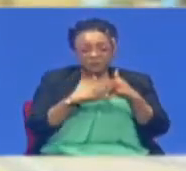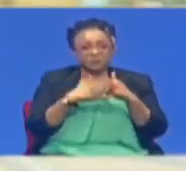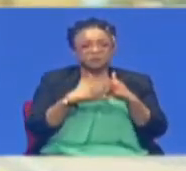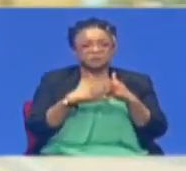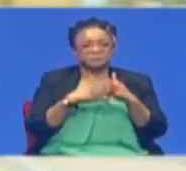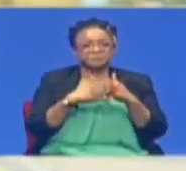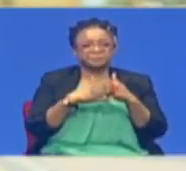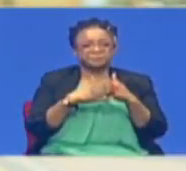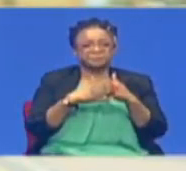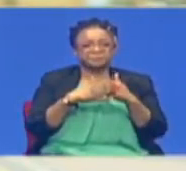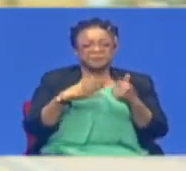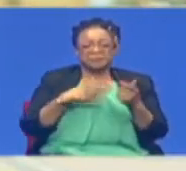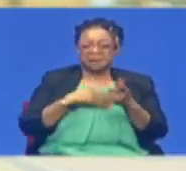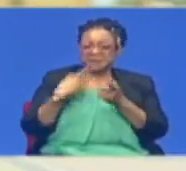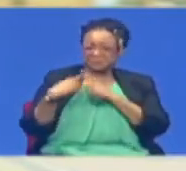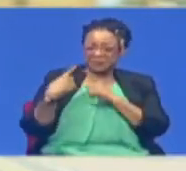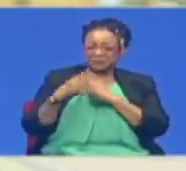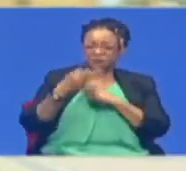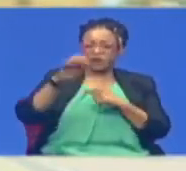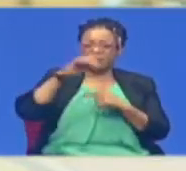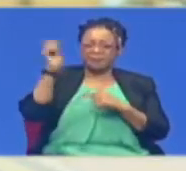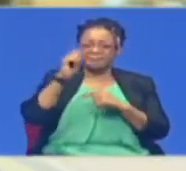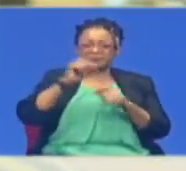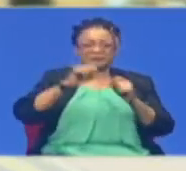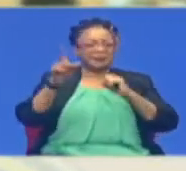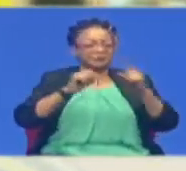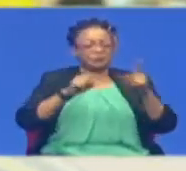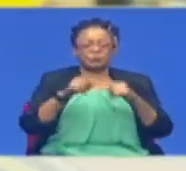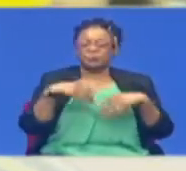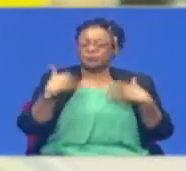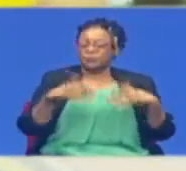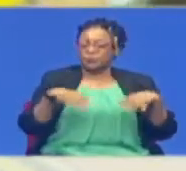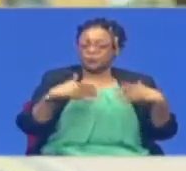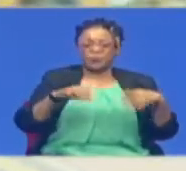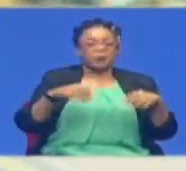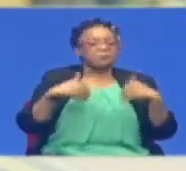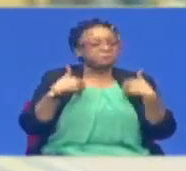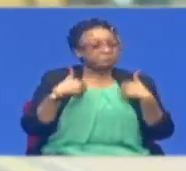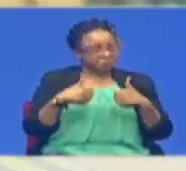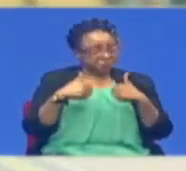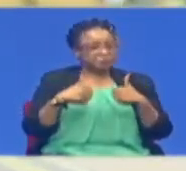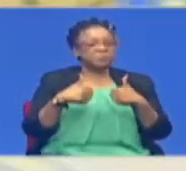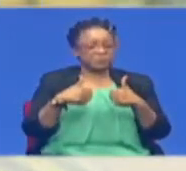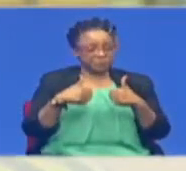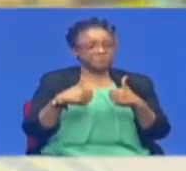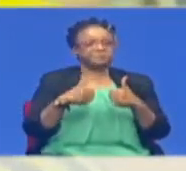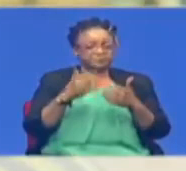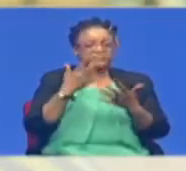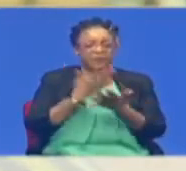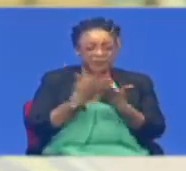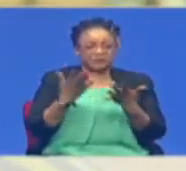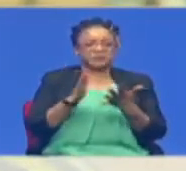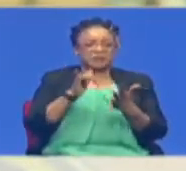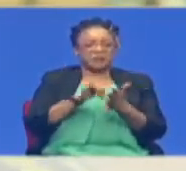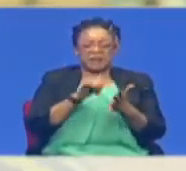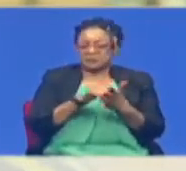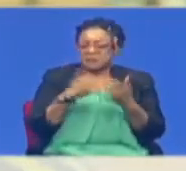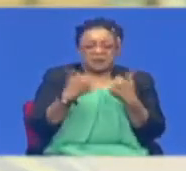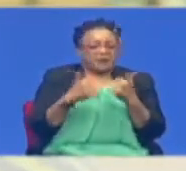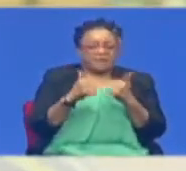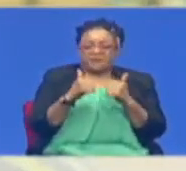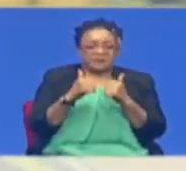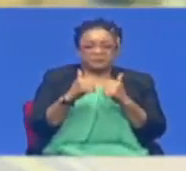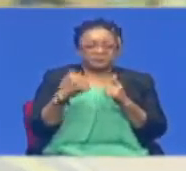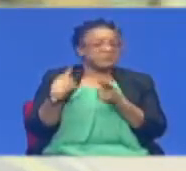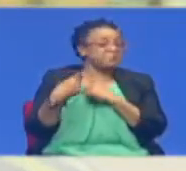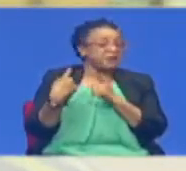yangu kuchezea Harambee Stars under-17 ilikuwa poa. Juu nilikuwa na experience vitu zenye sije experience.